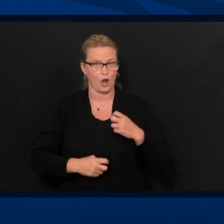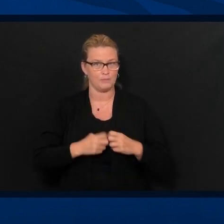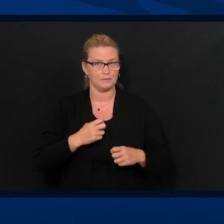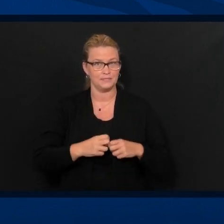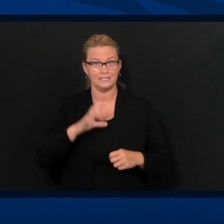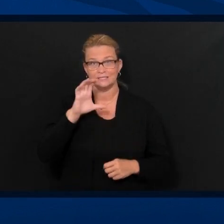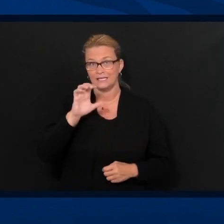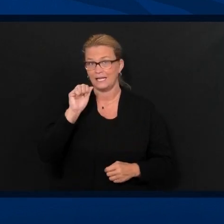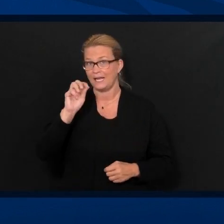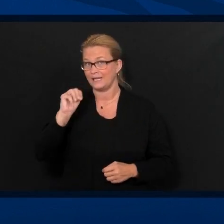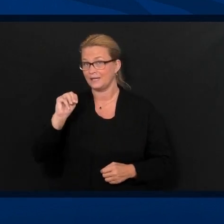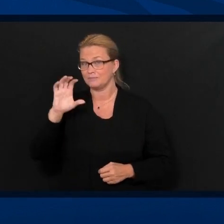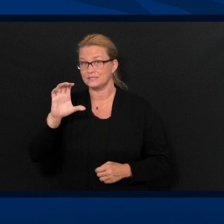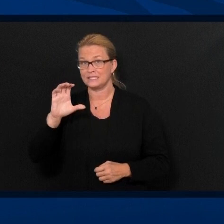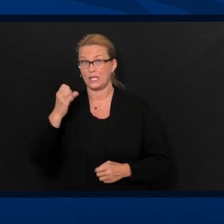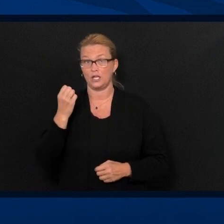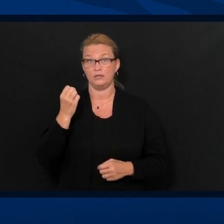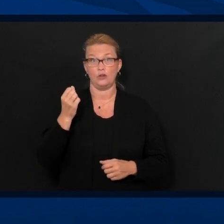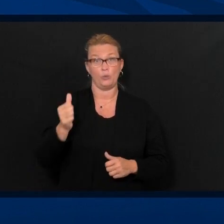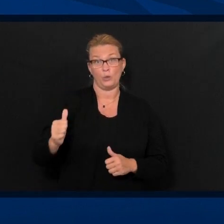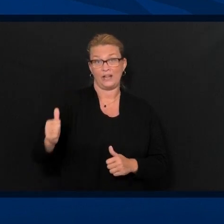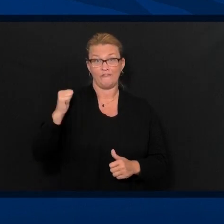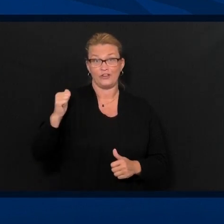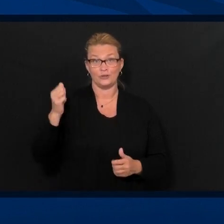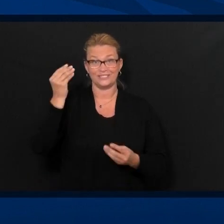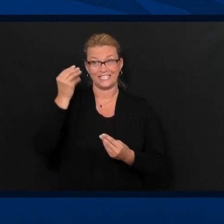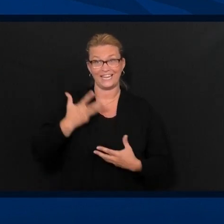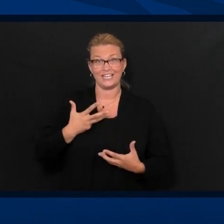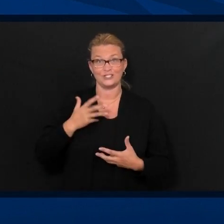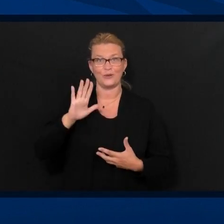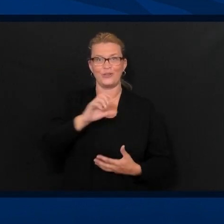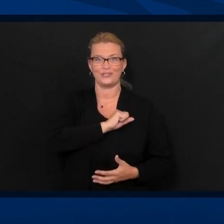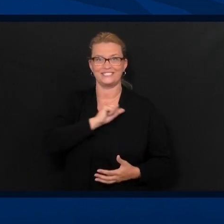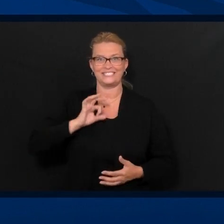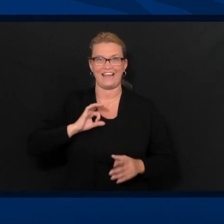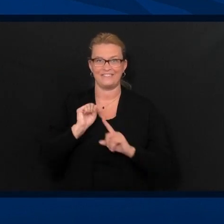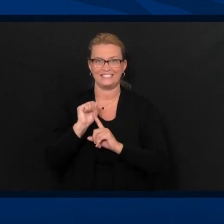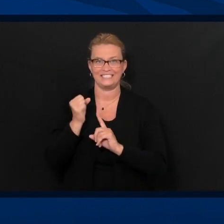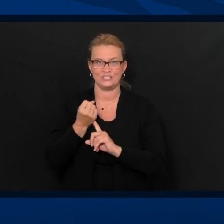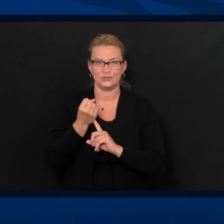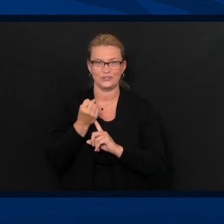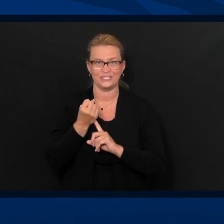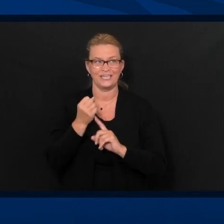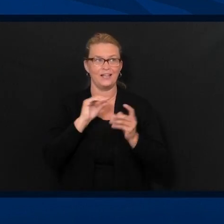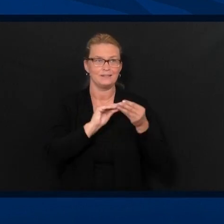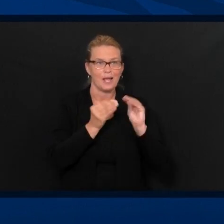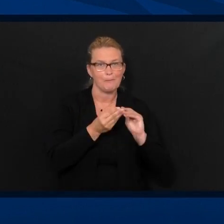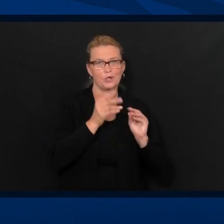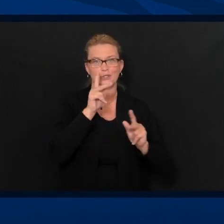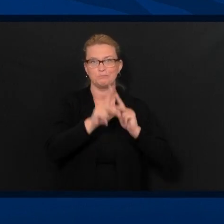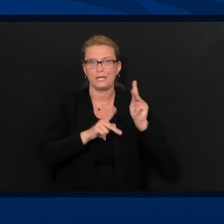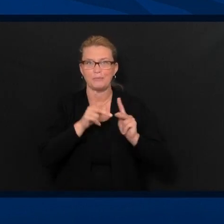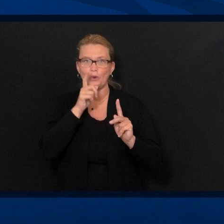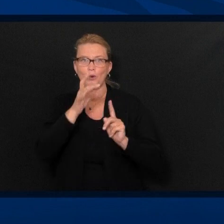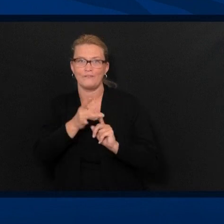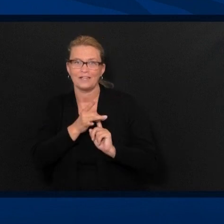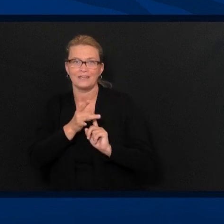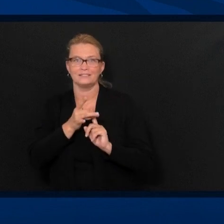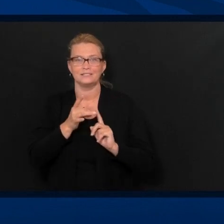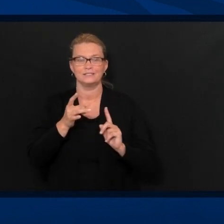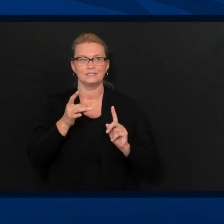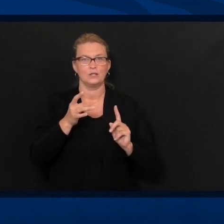famously refuses to let us know what their staffing situation is, i.e. numbers of people who are infected, who